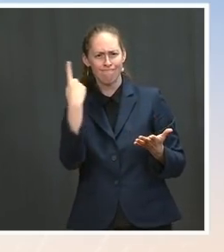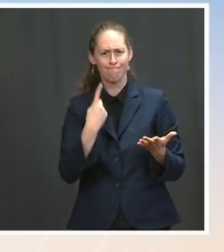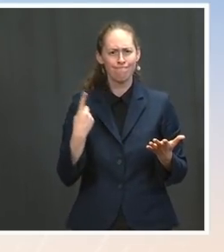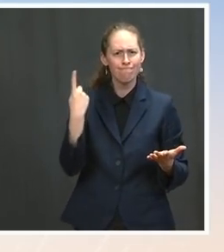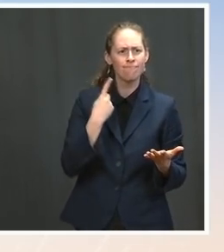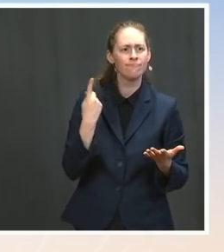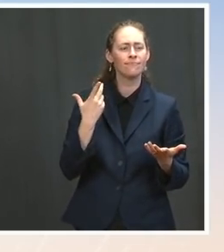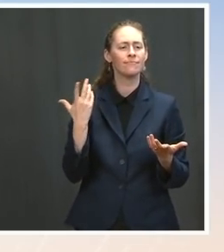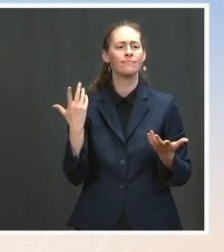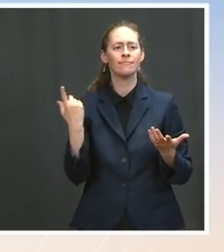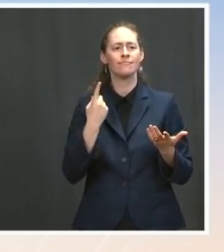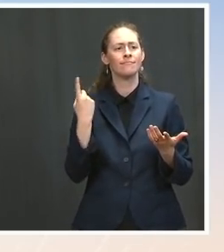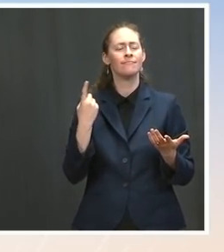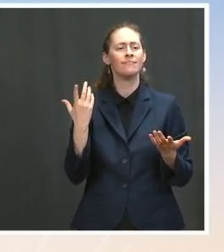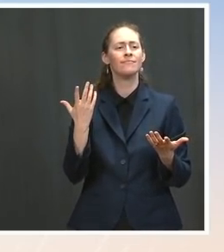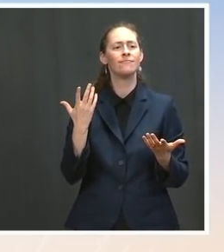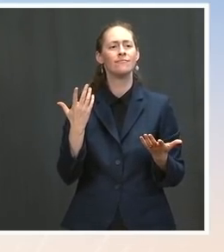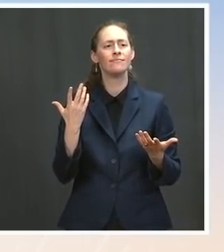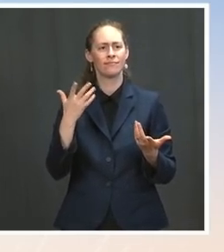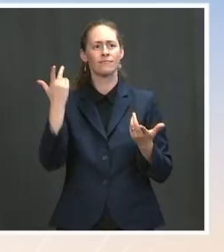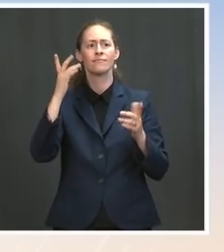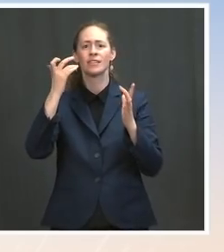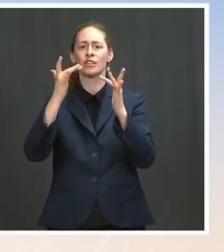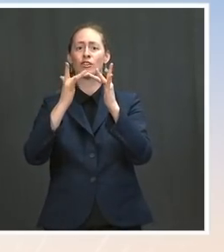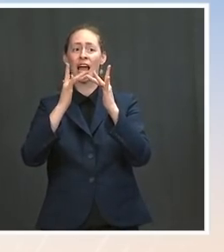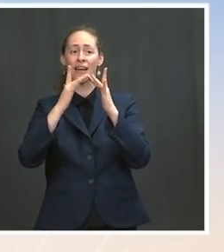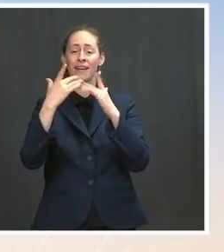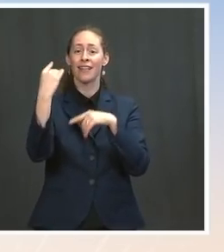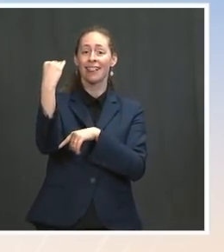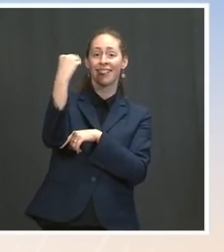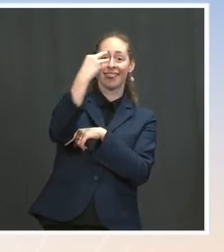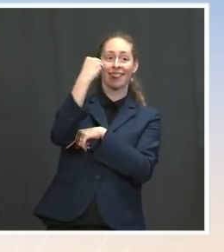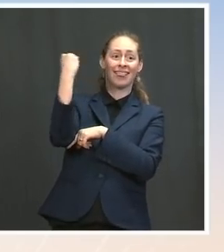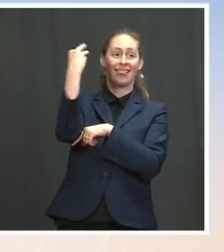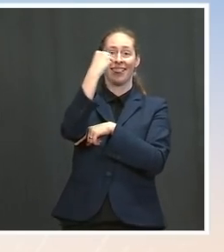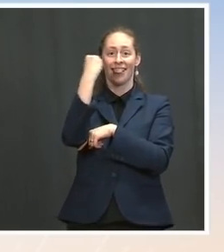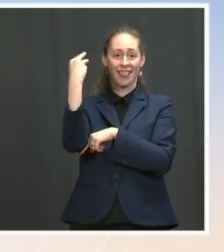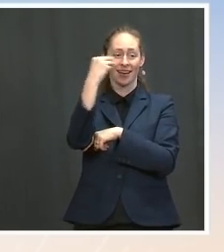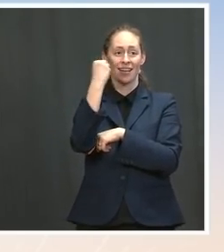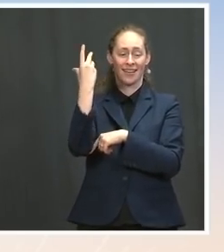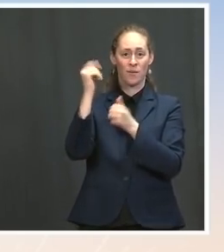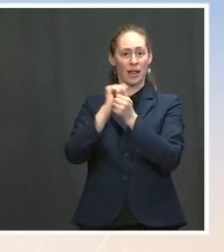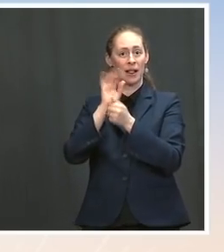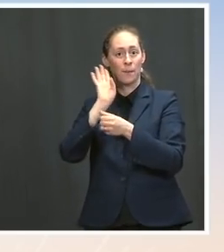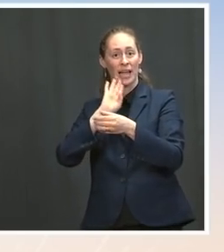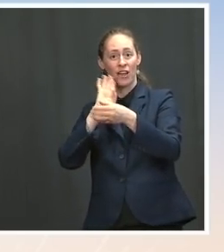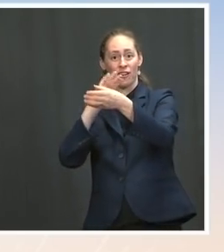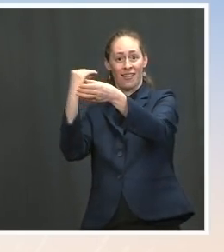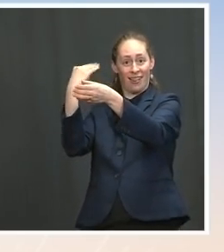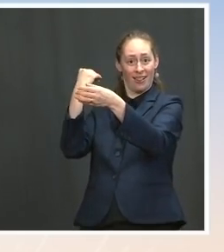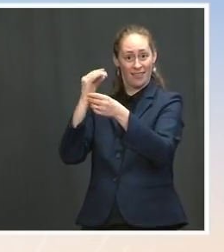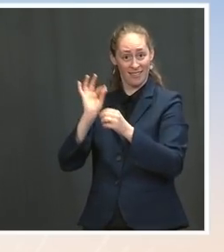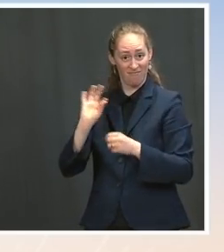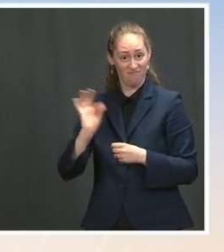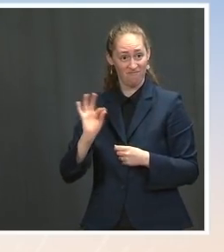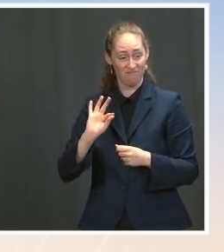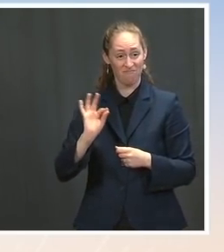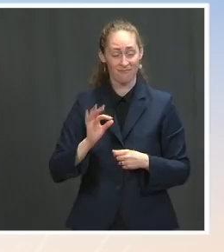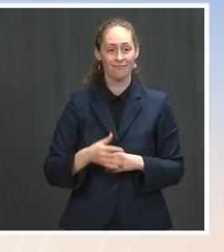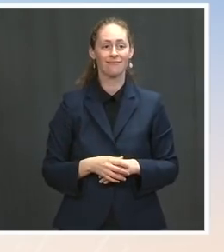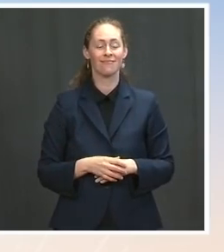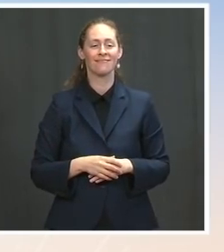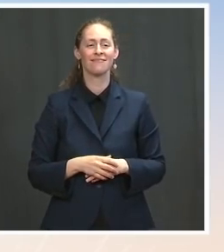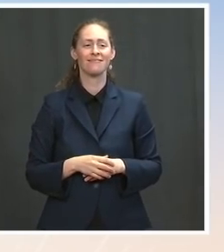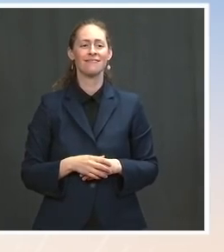promotion? Well, I think all the in partnership means is that we've been encouraging private sector entities to take actions to incentivize people